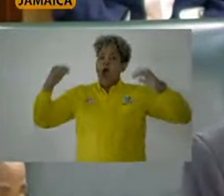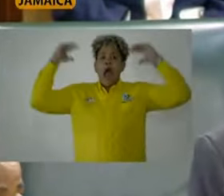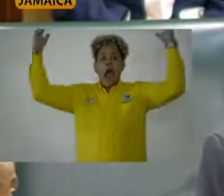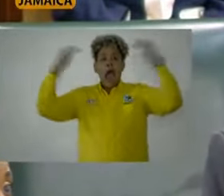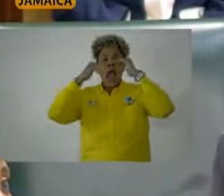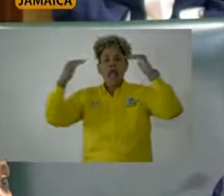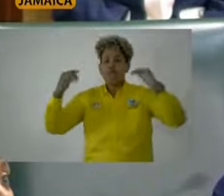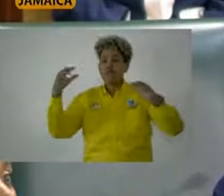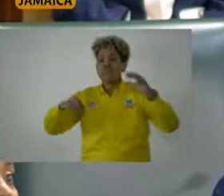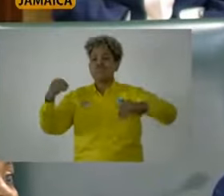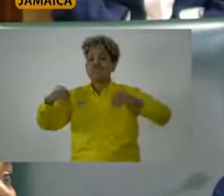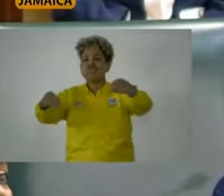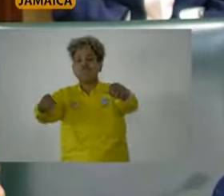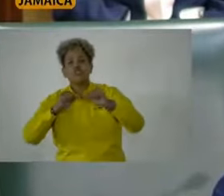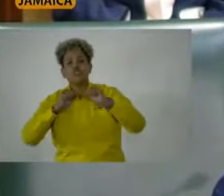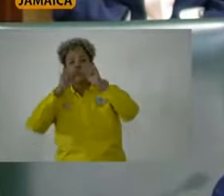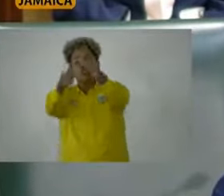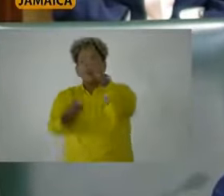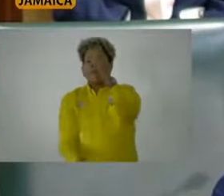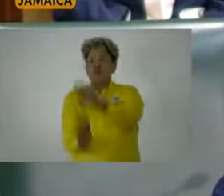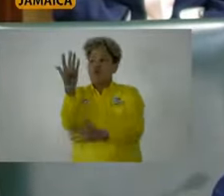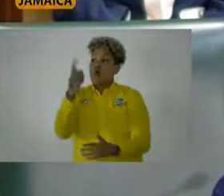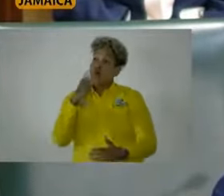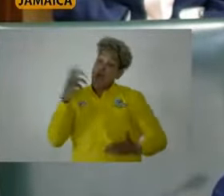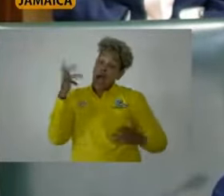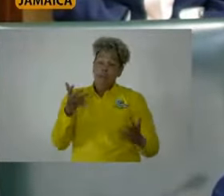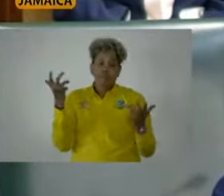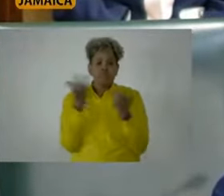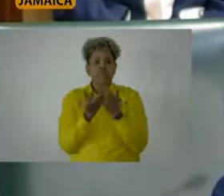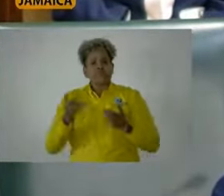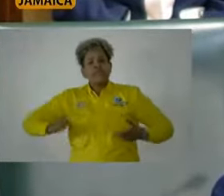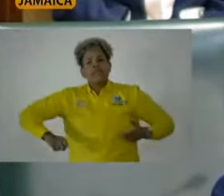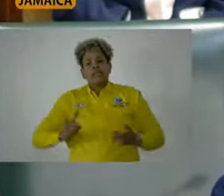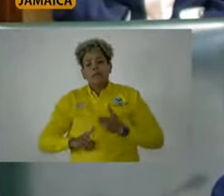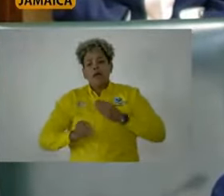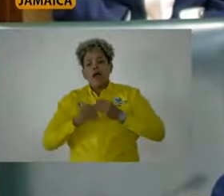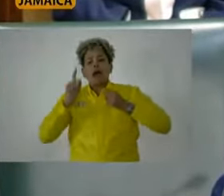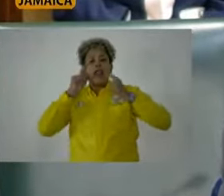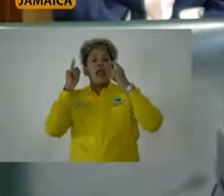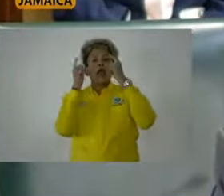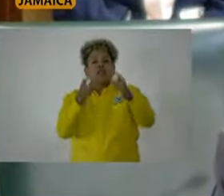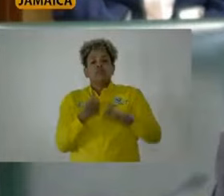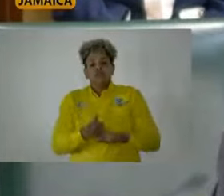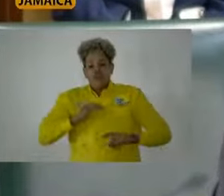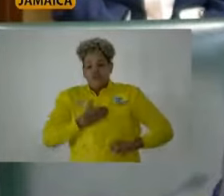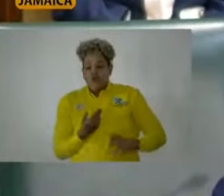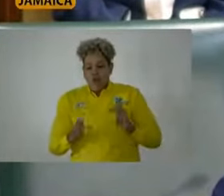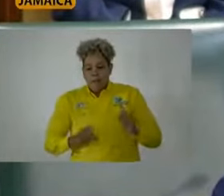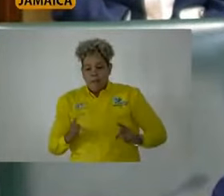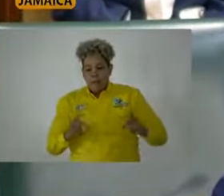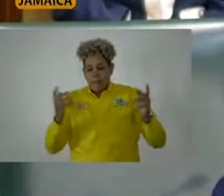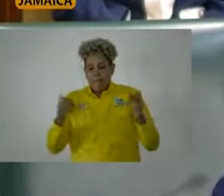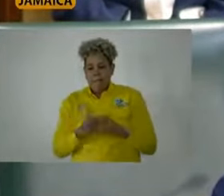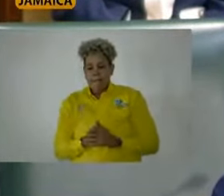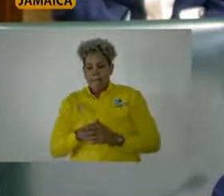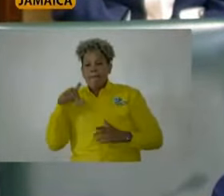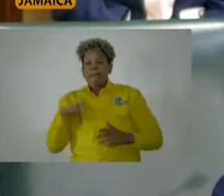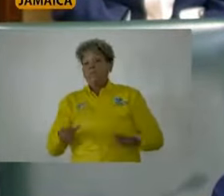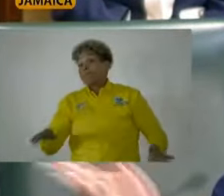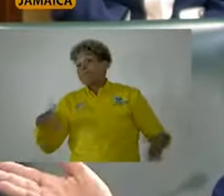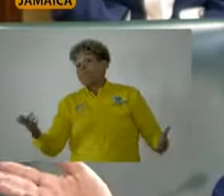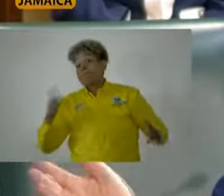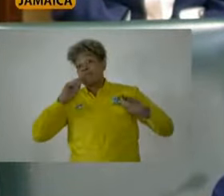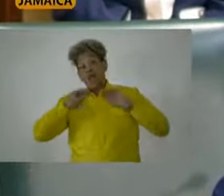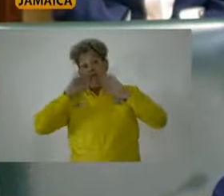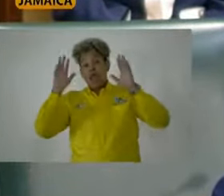of inclusive, sustainable growth that can meet the needs and aspirations of our people. This is a